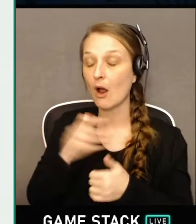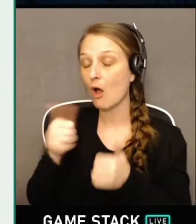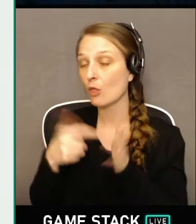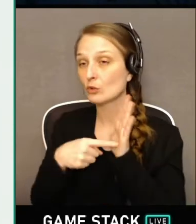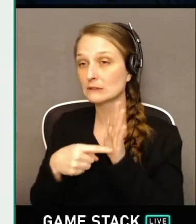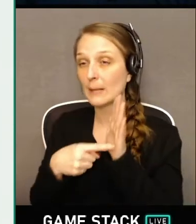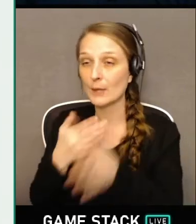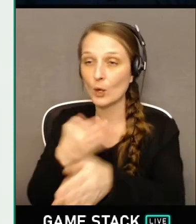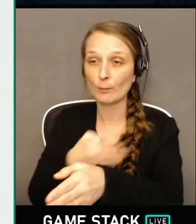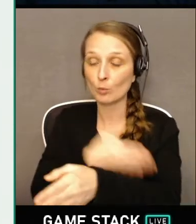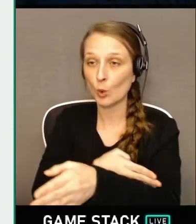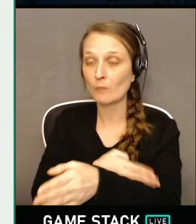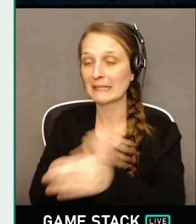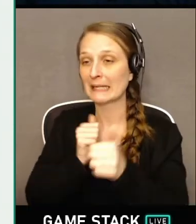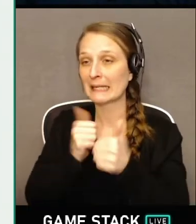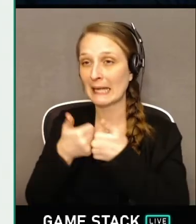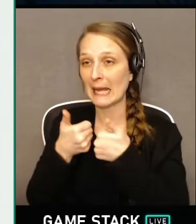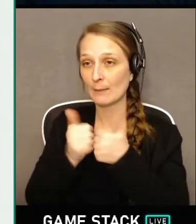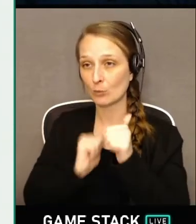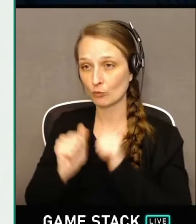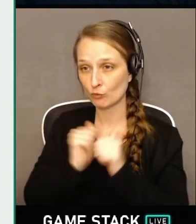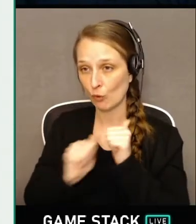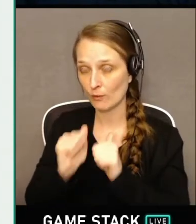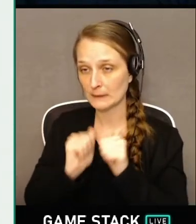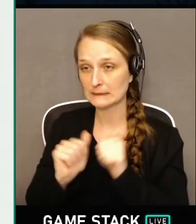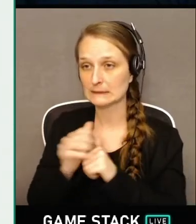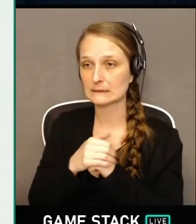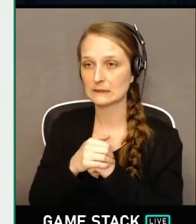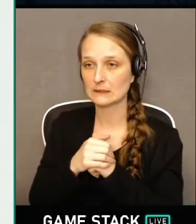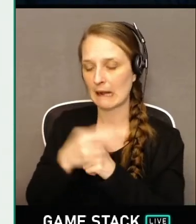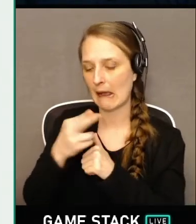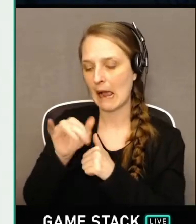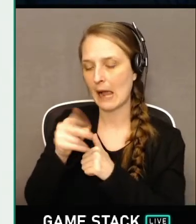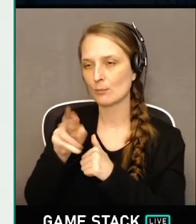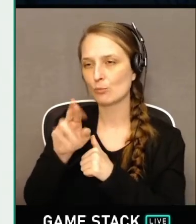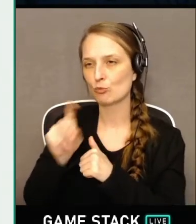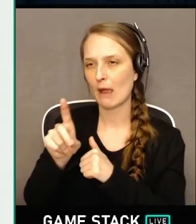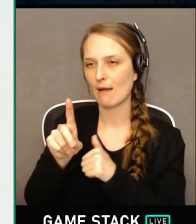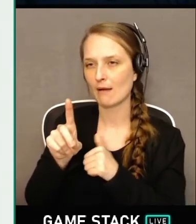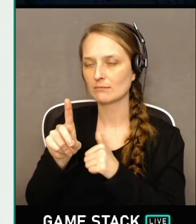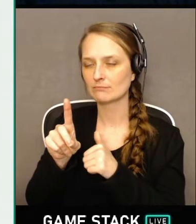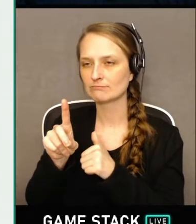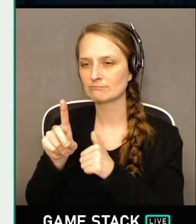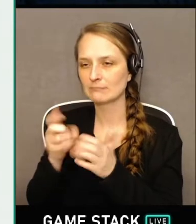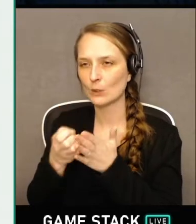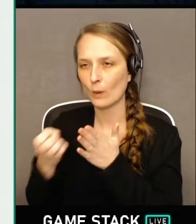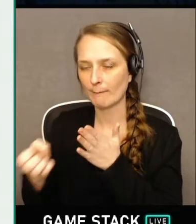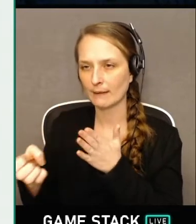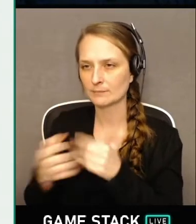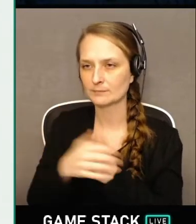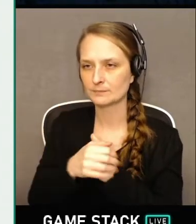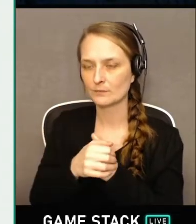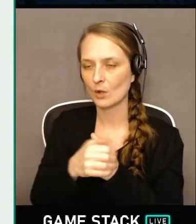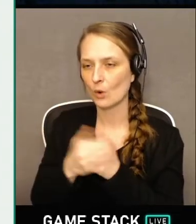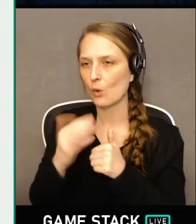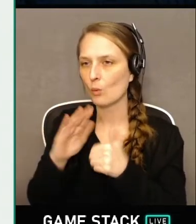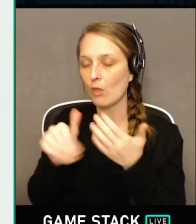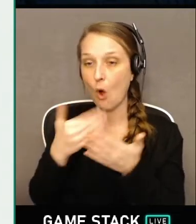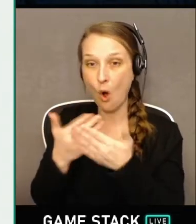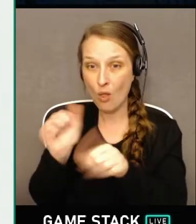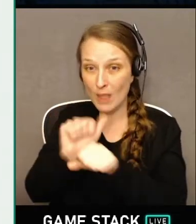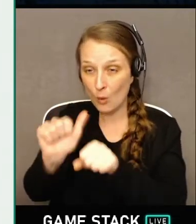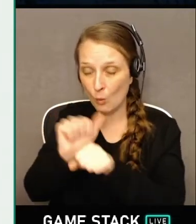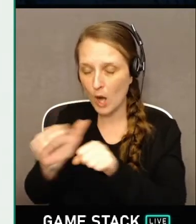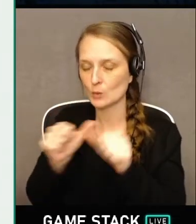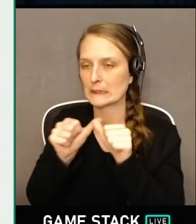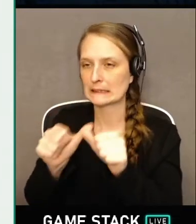improving game performance on hybrid devices by optimizing the underlying graphics stack. With all this work, we continue